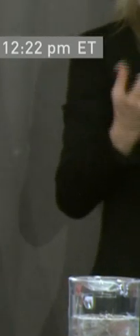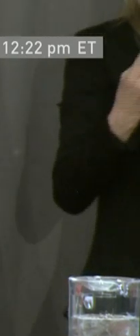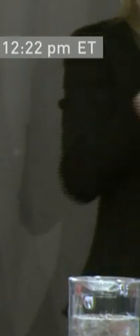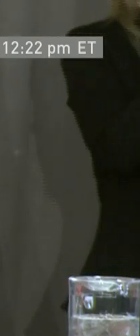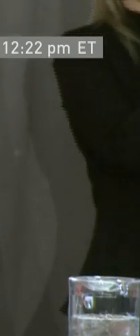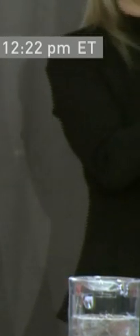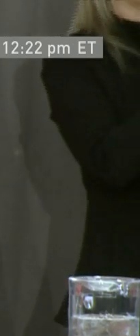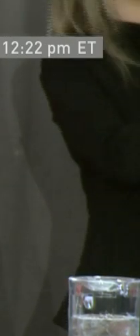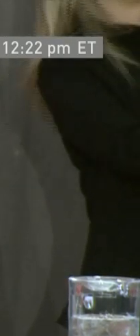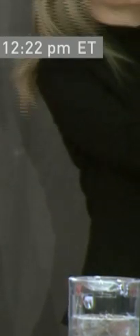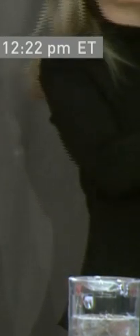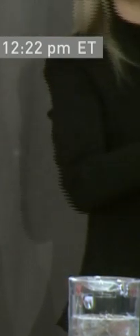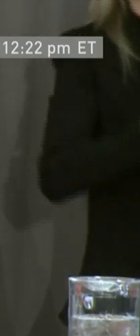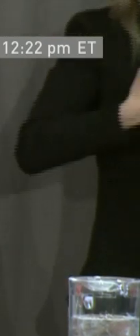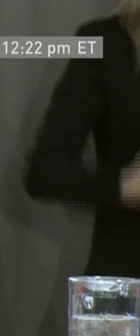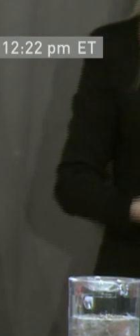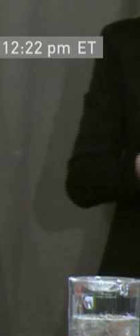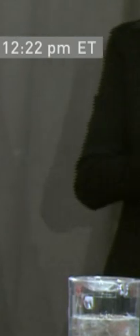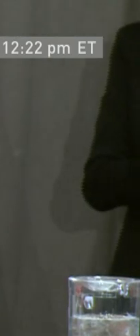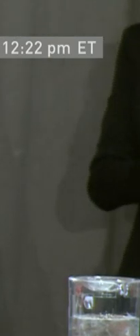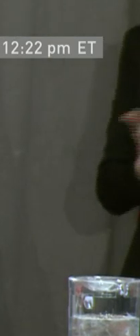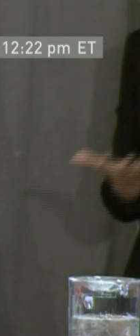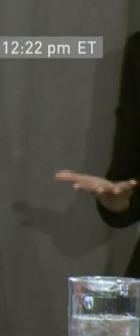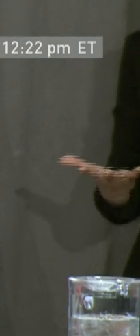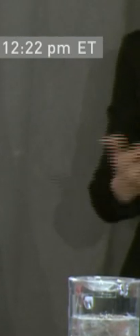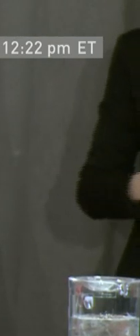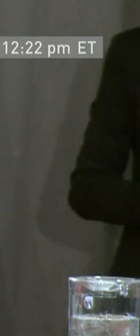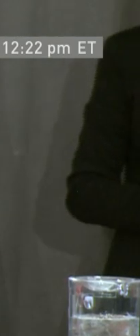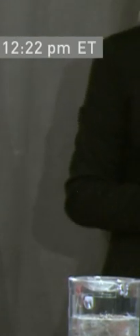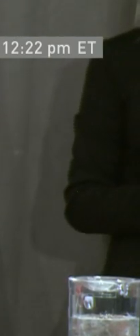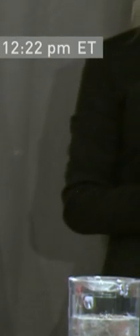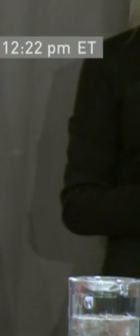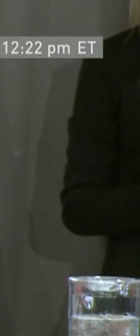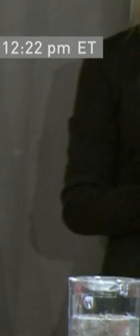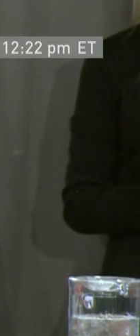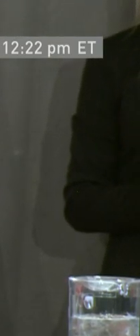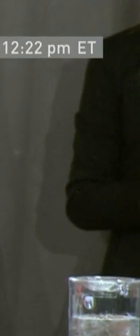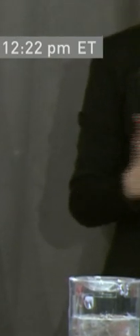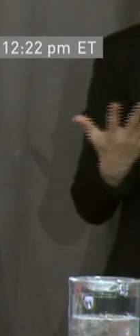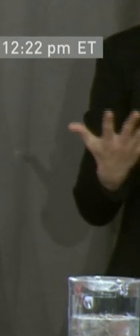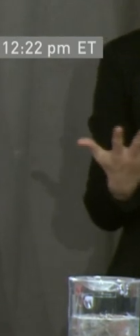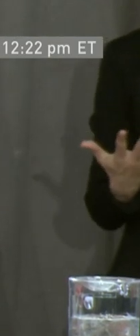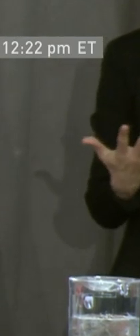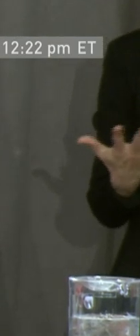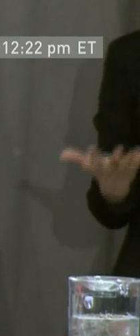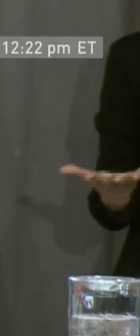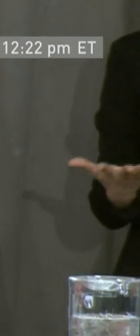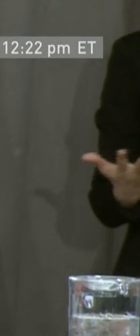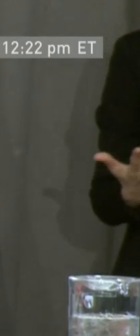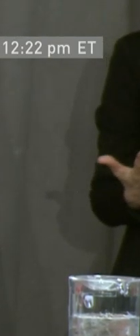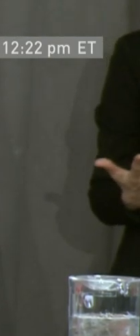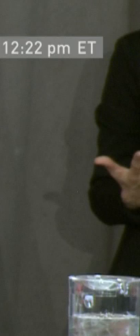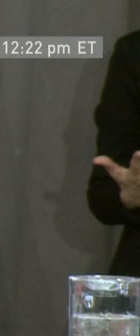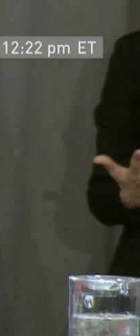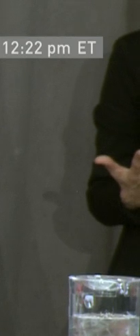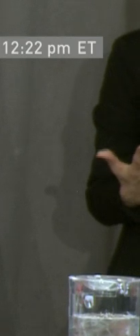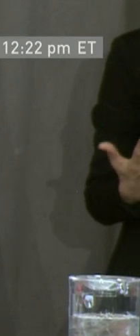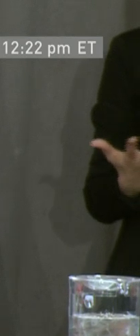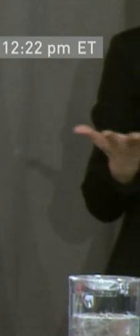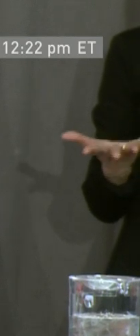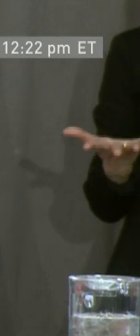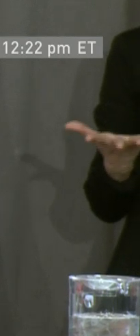But I would say that one thing you mentioned, which is of worth emphasizing, that is we actually do have the best banking system in the